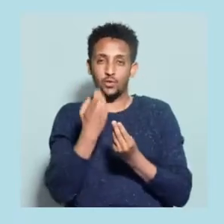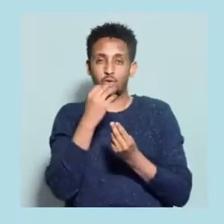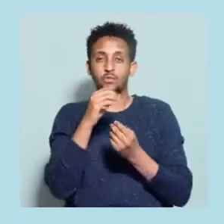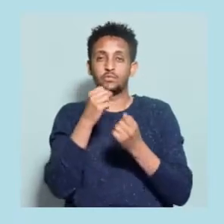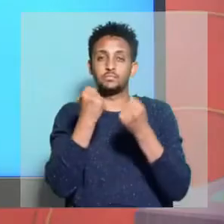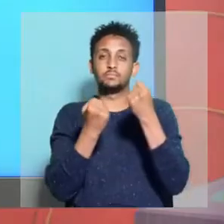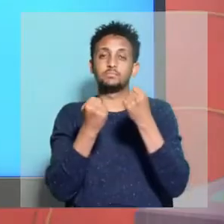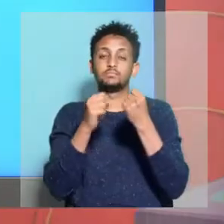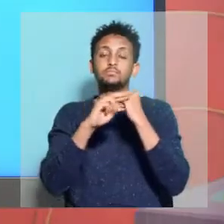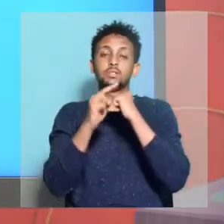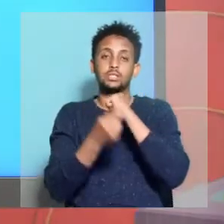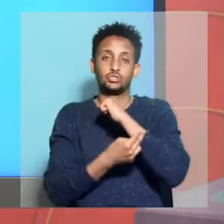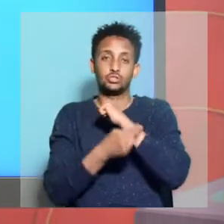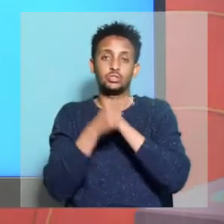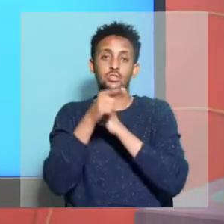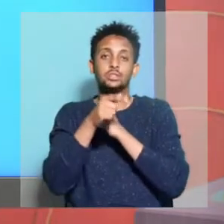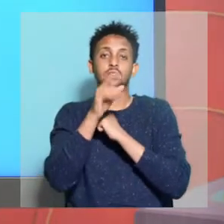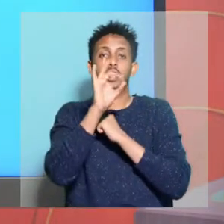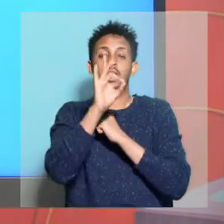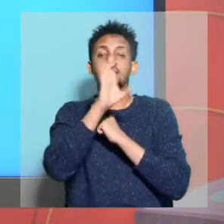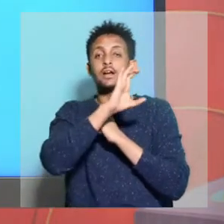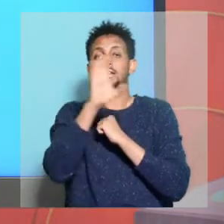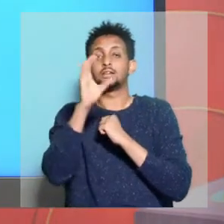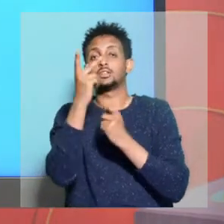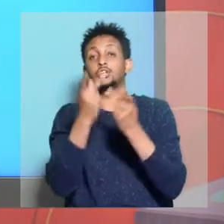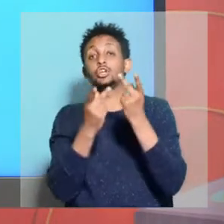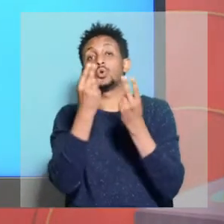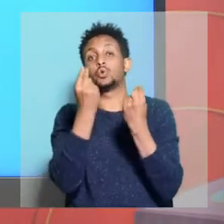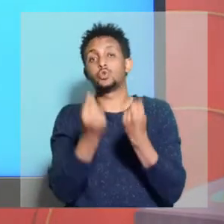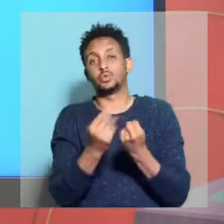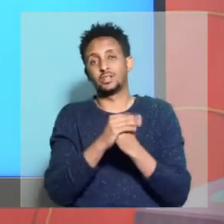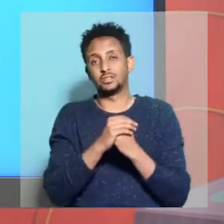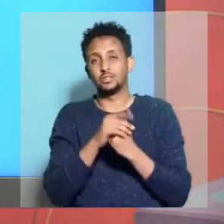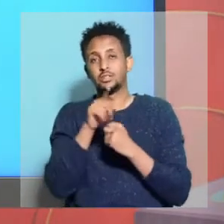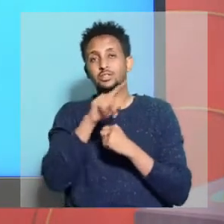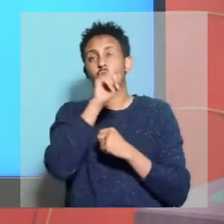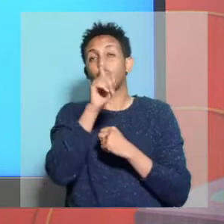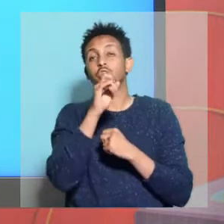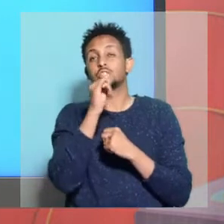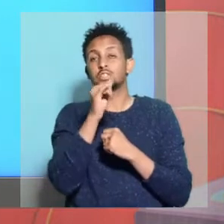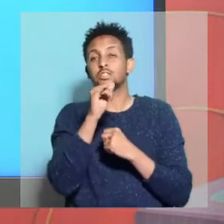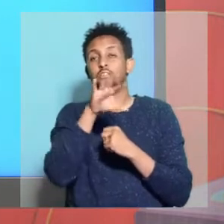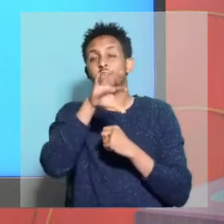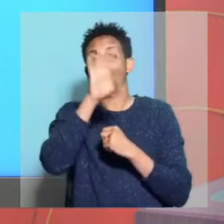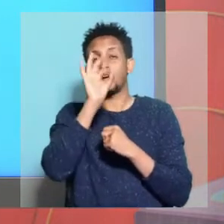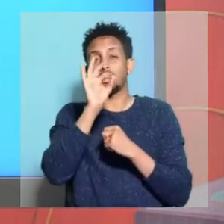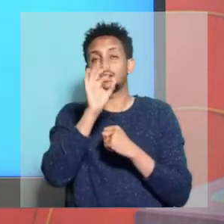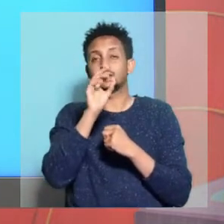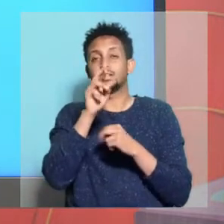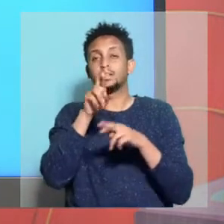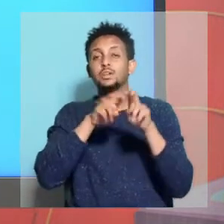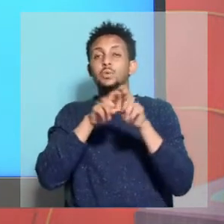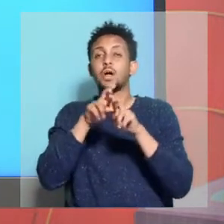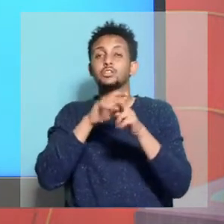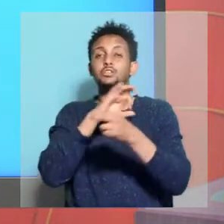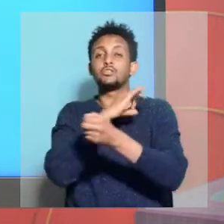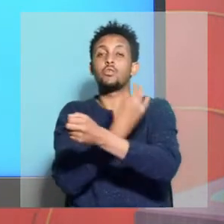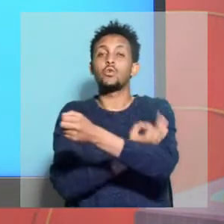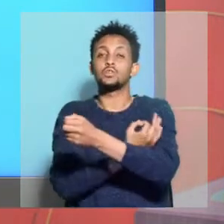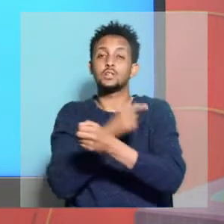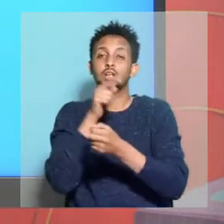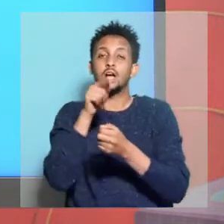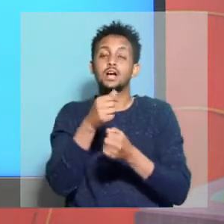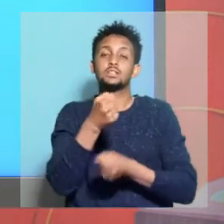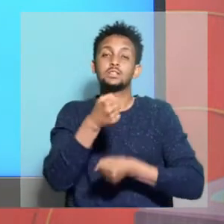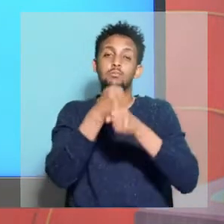the bridge, which is 800 kilonewton. Now the question is, find the reaction force